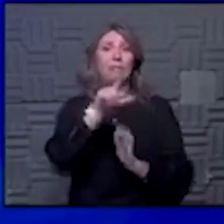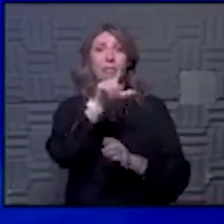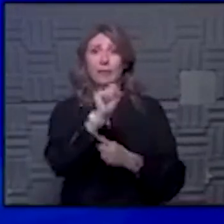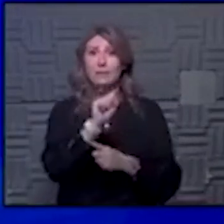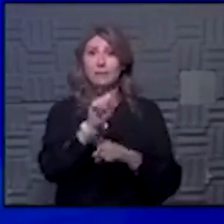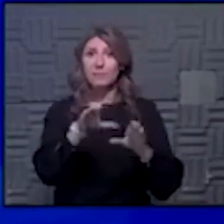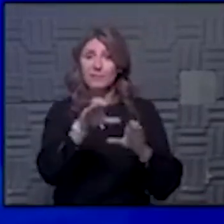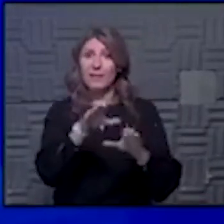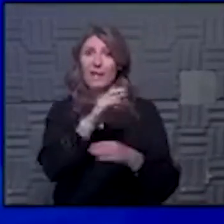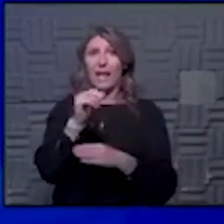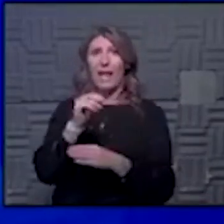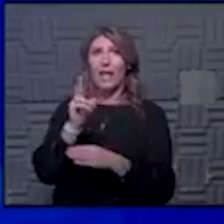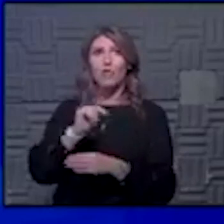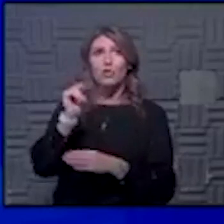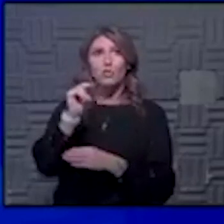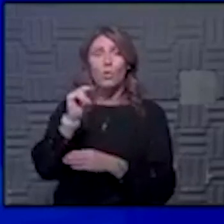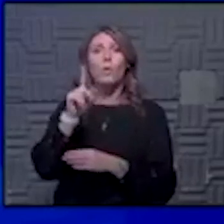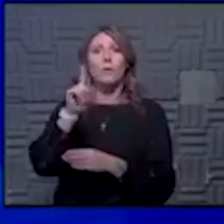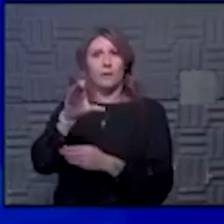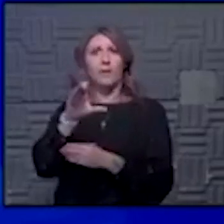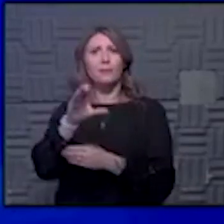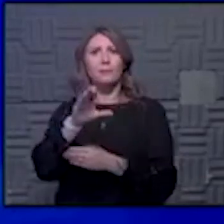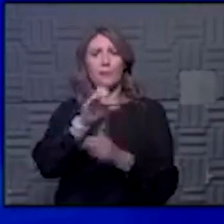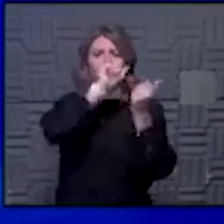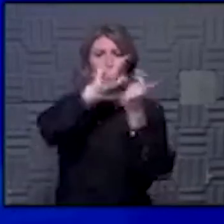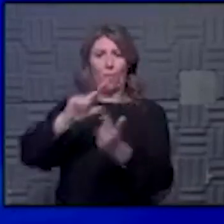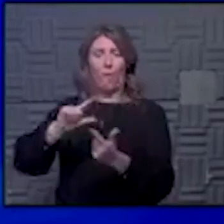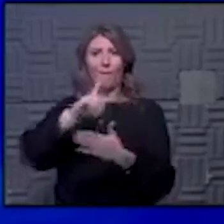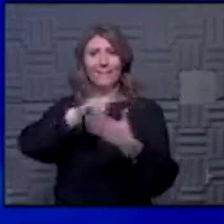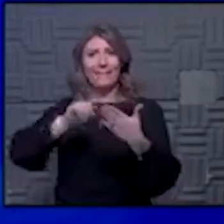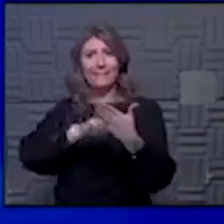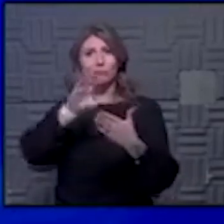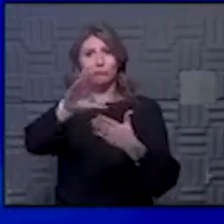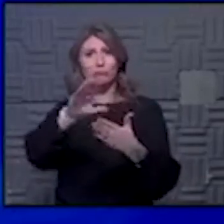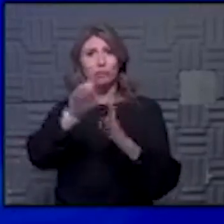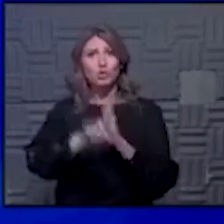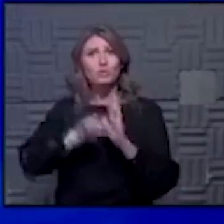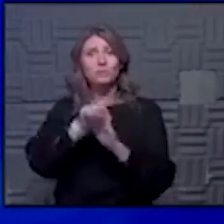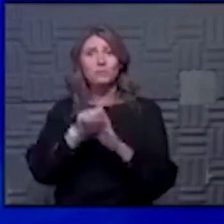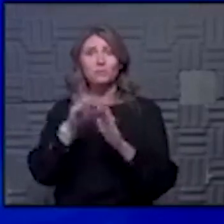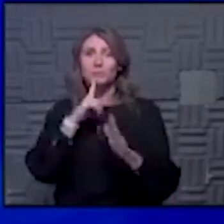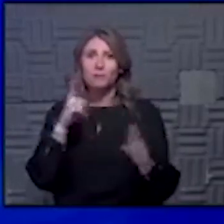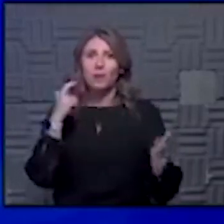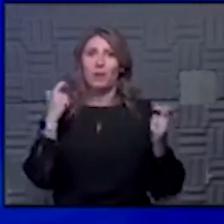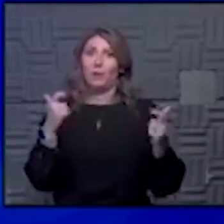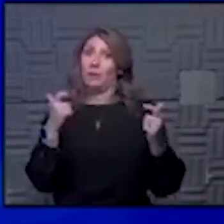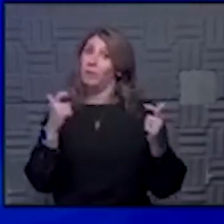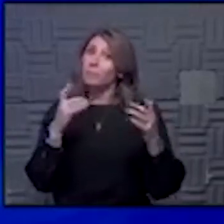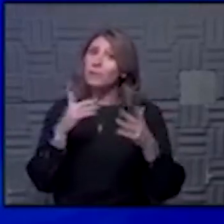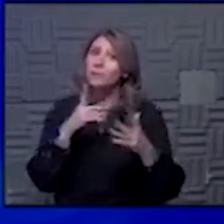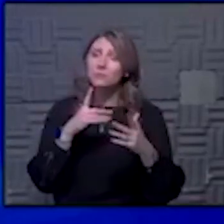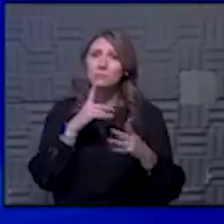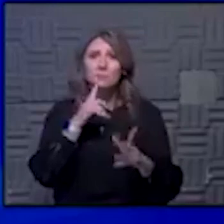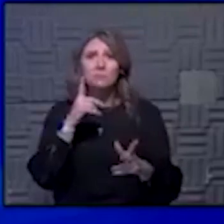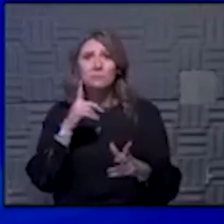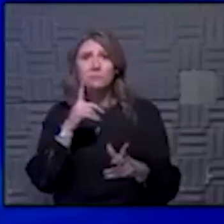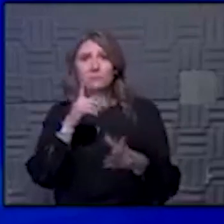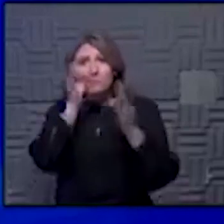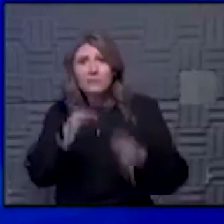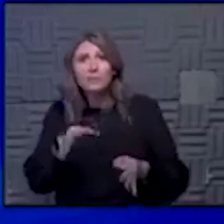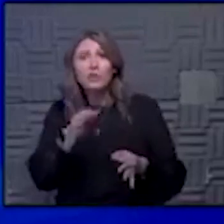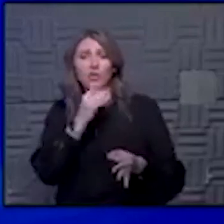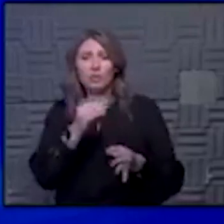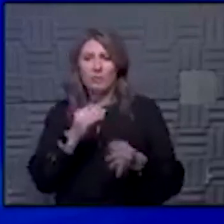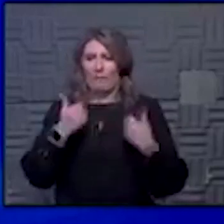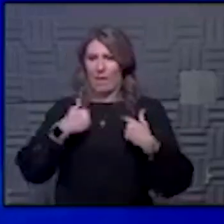so did North Kansas City. I think I have each of those teams right. And so that's a big deal for schools to say, we're going to cancel this because we have a positive case and we want to prevent